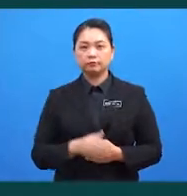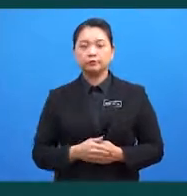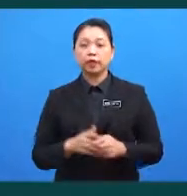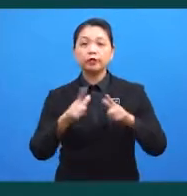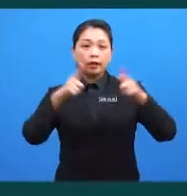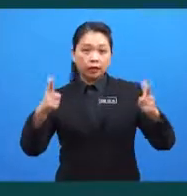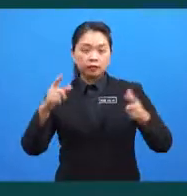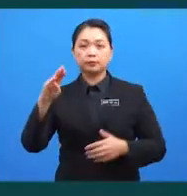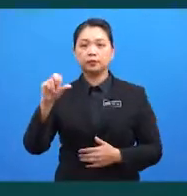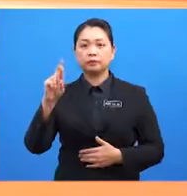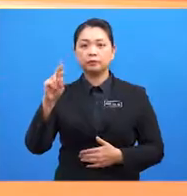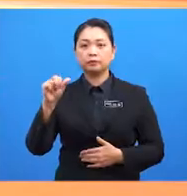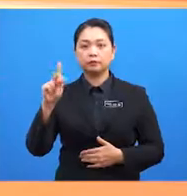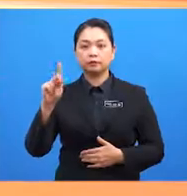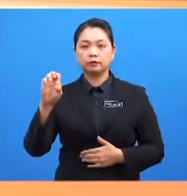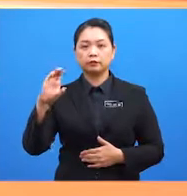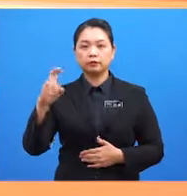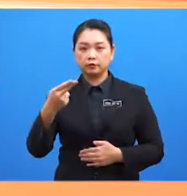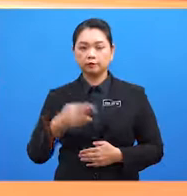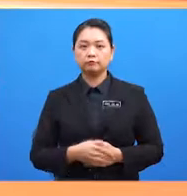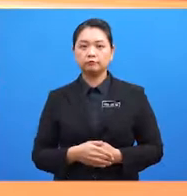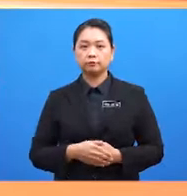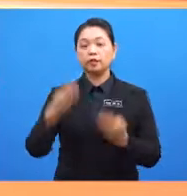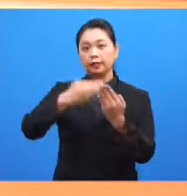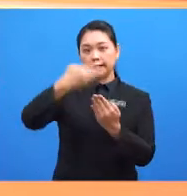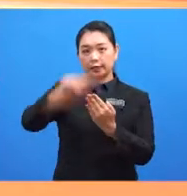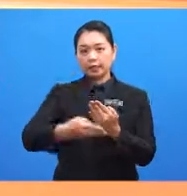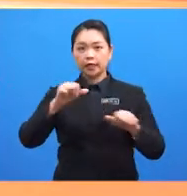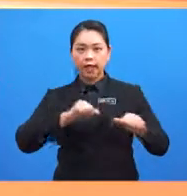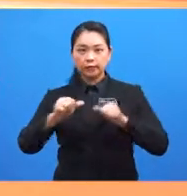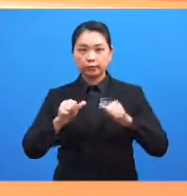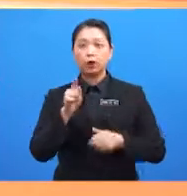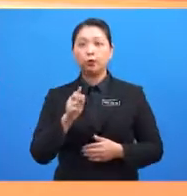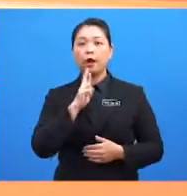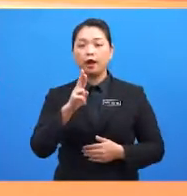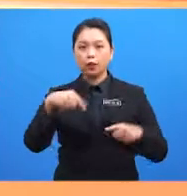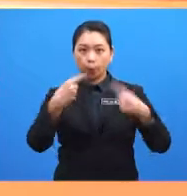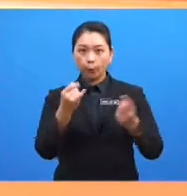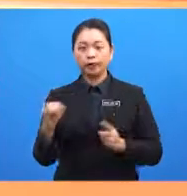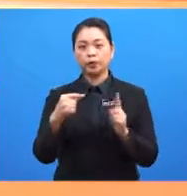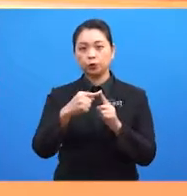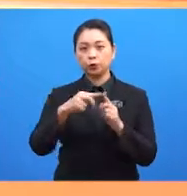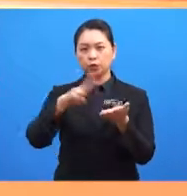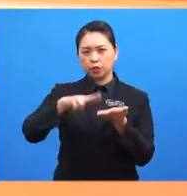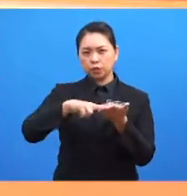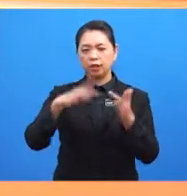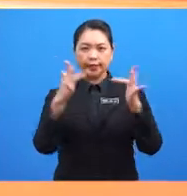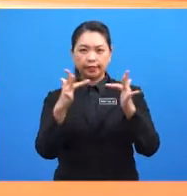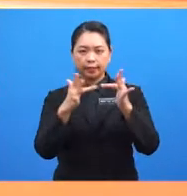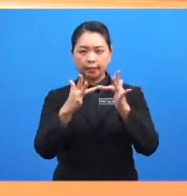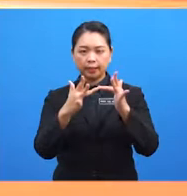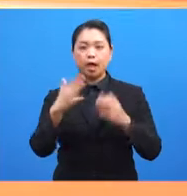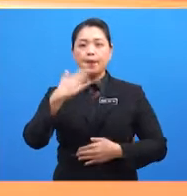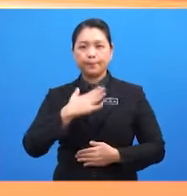and Meknes. In the next activity, you're going to read an internet blog titled